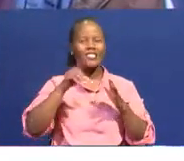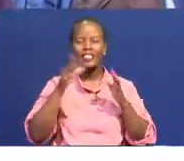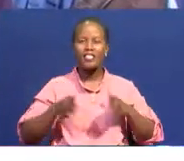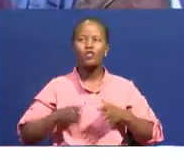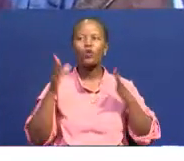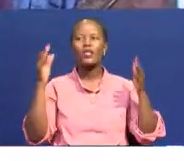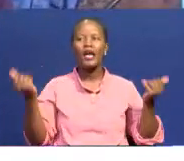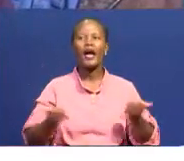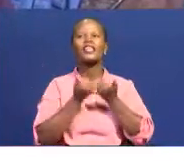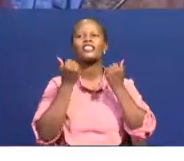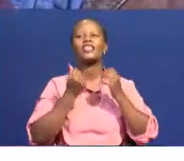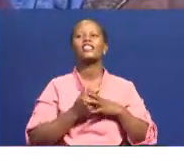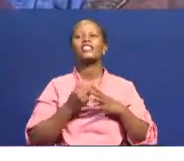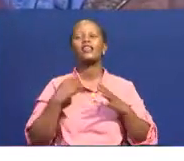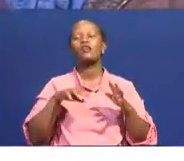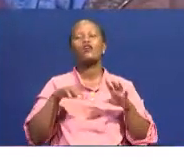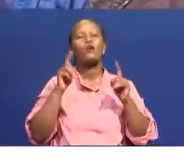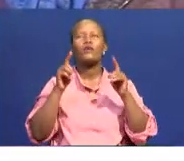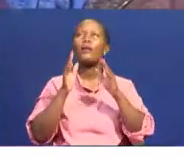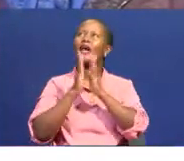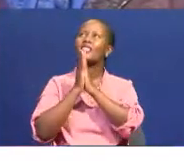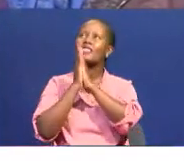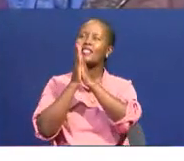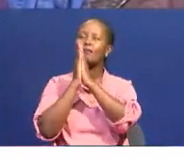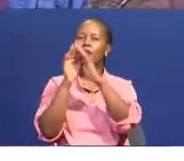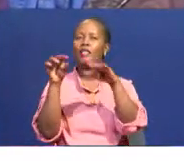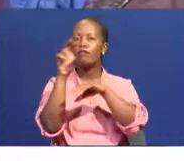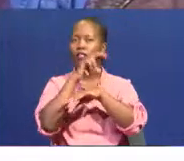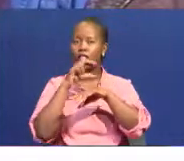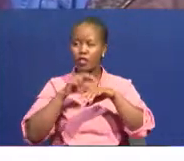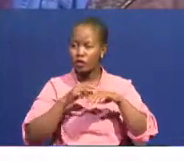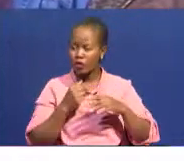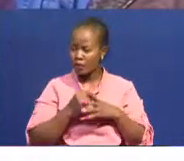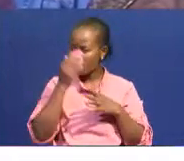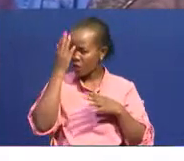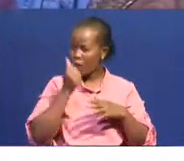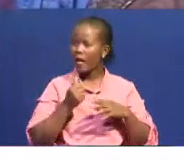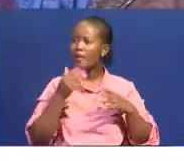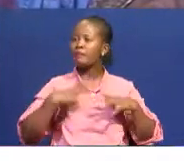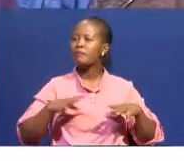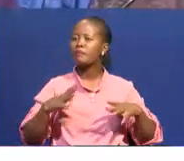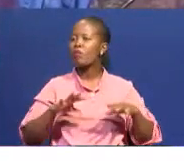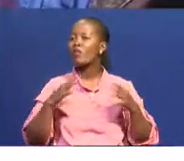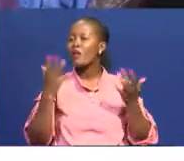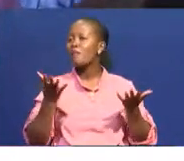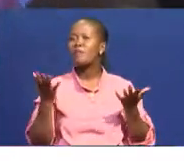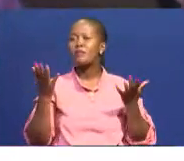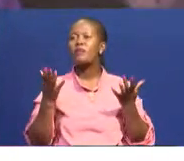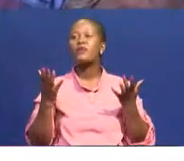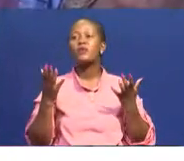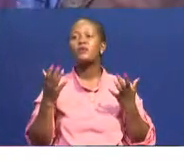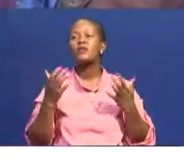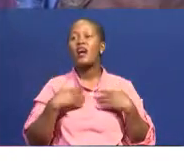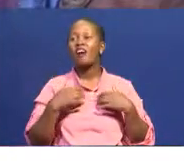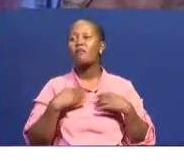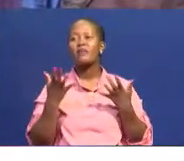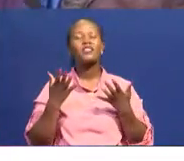kuombea taifa hili letu kwa sababu tumeelewa ya kwamba watu wetu wanatolewa kama dhabihu kwa